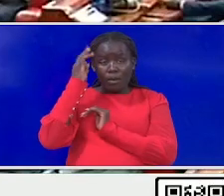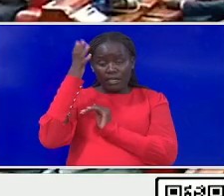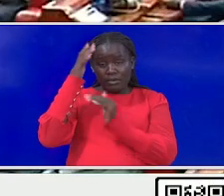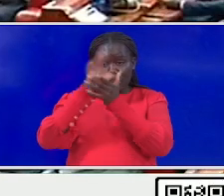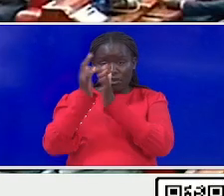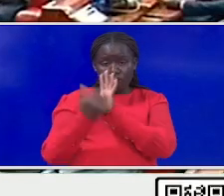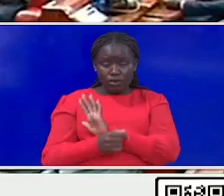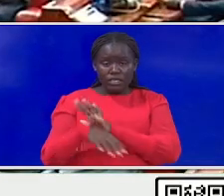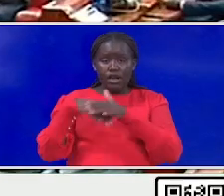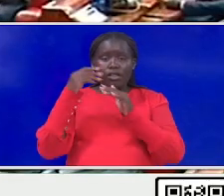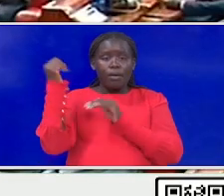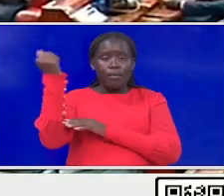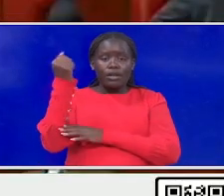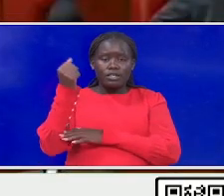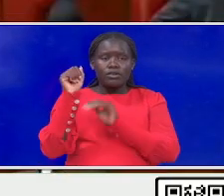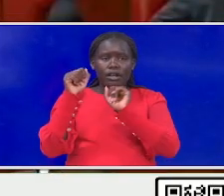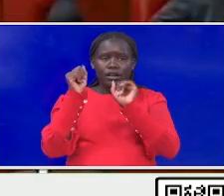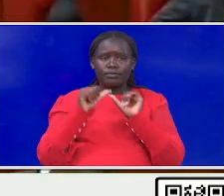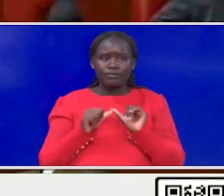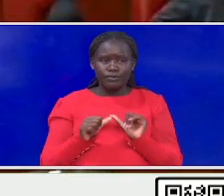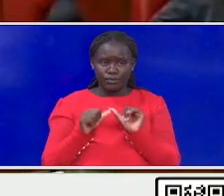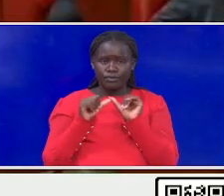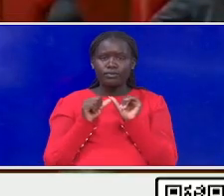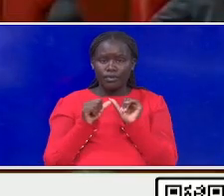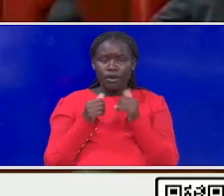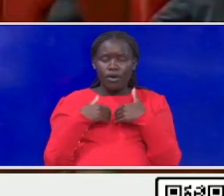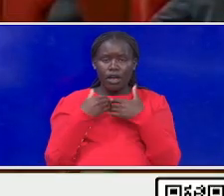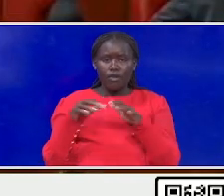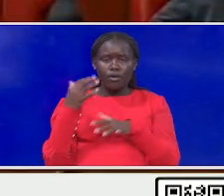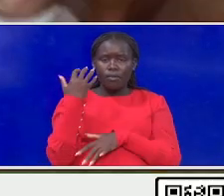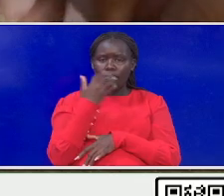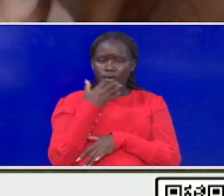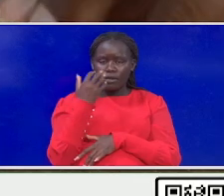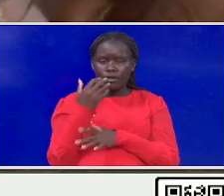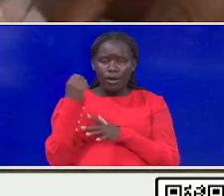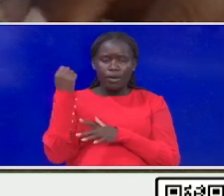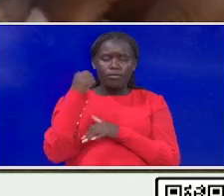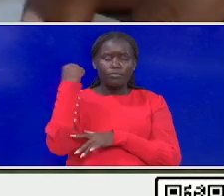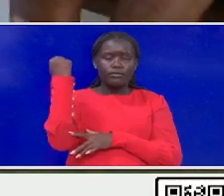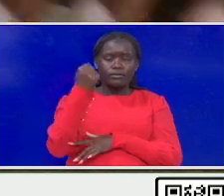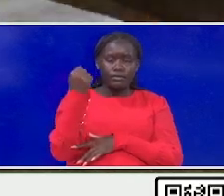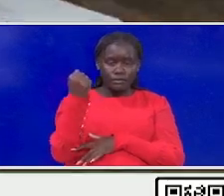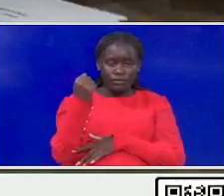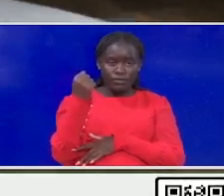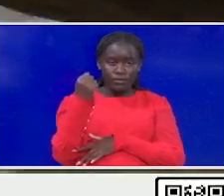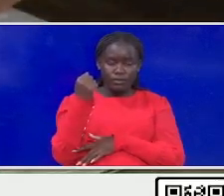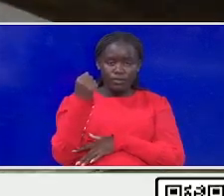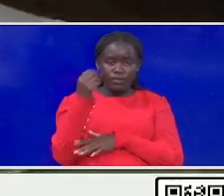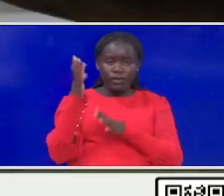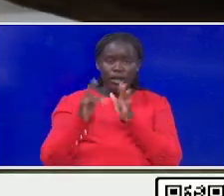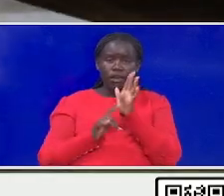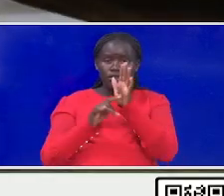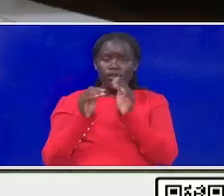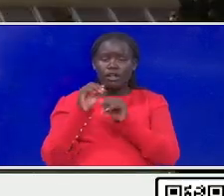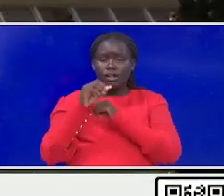political scheming might carry the day in the move to hang a noose on Gachagua's political neck. Even so, the stipulation outlined in the